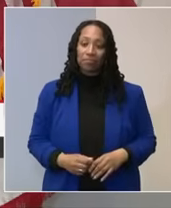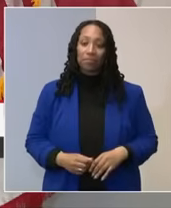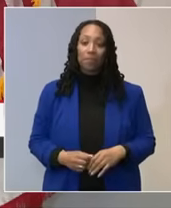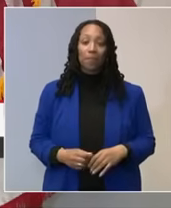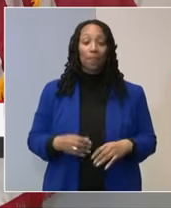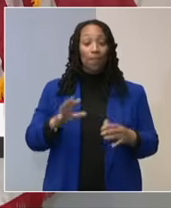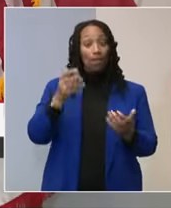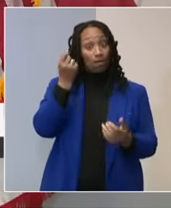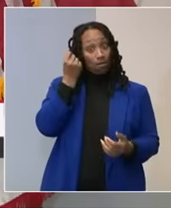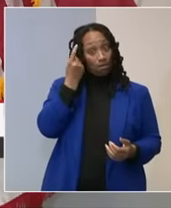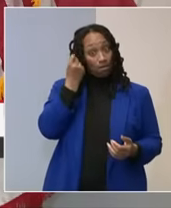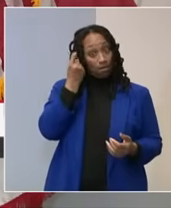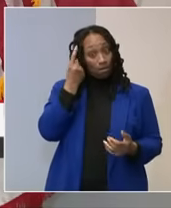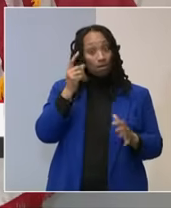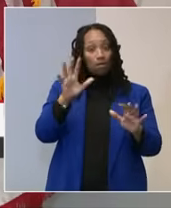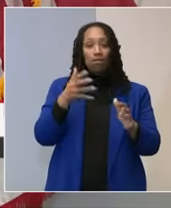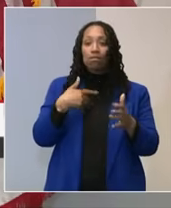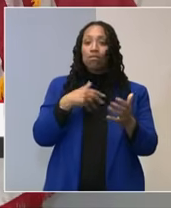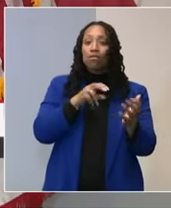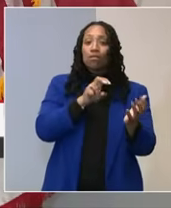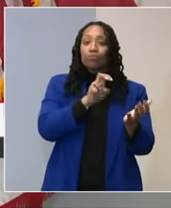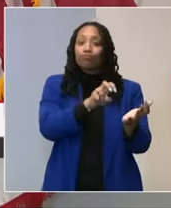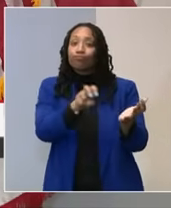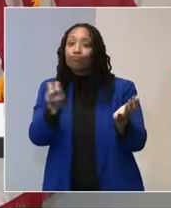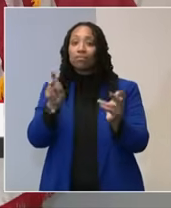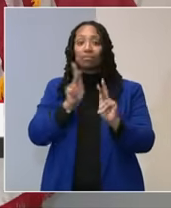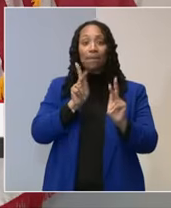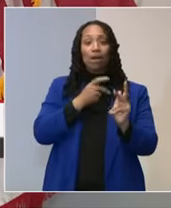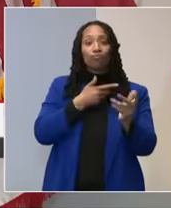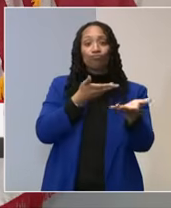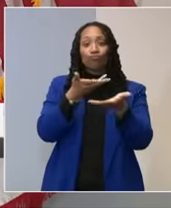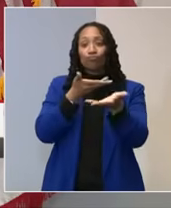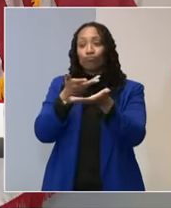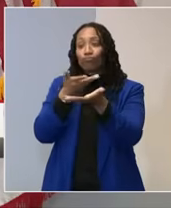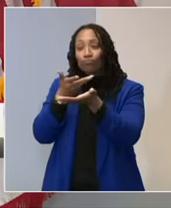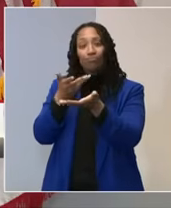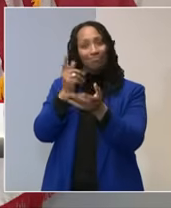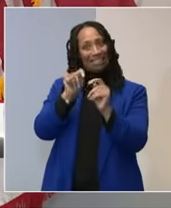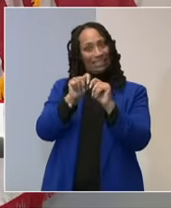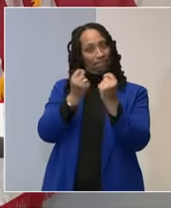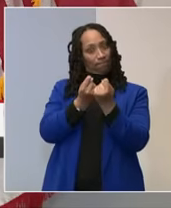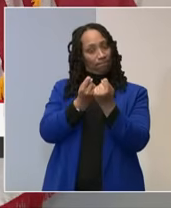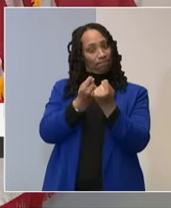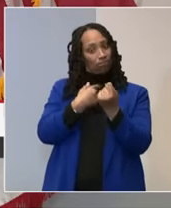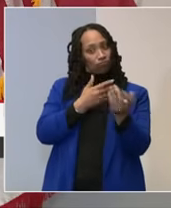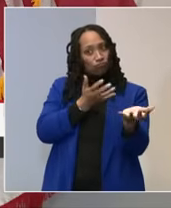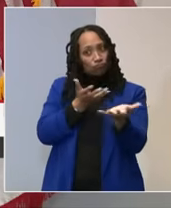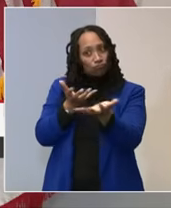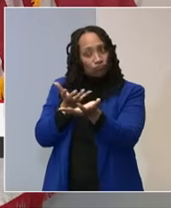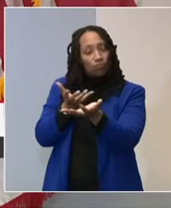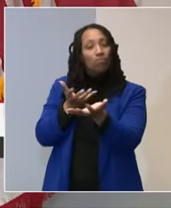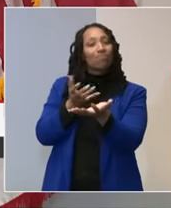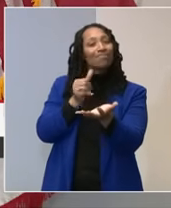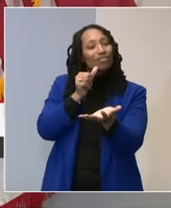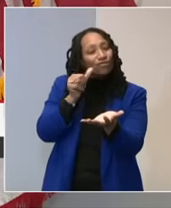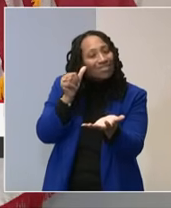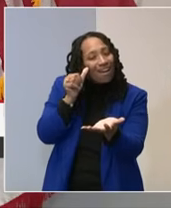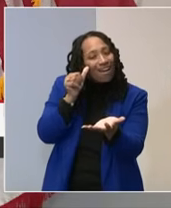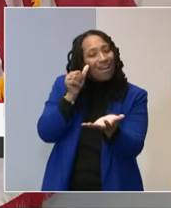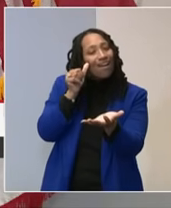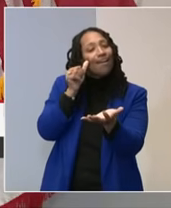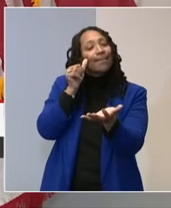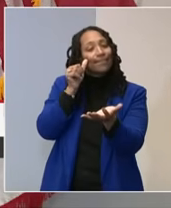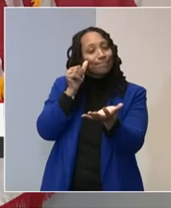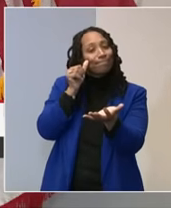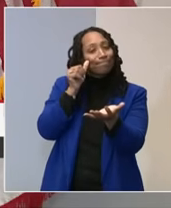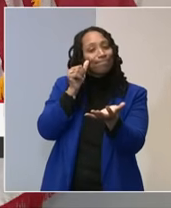teams yesterday and let them know that our expectation is that we will finish strong. We will continue to think